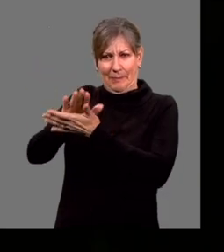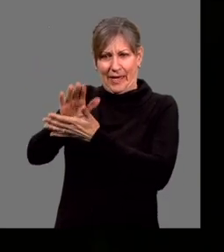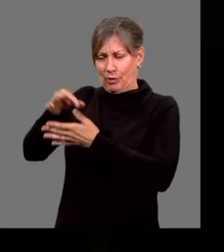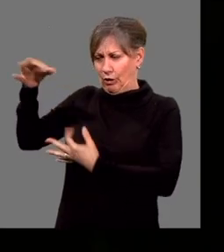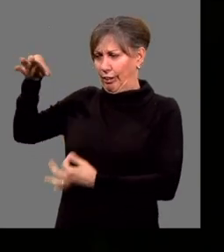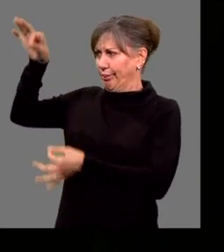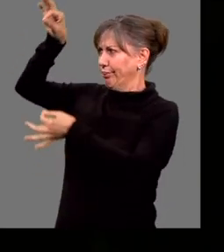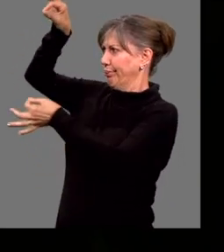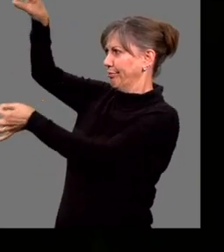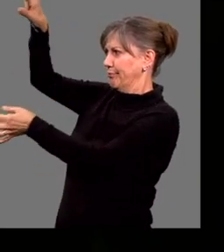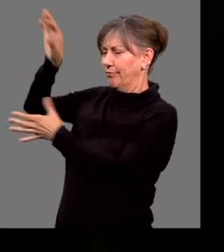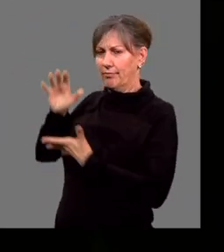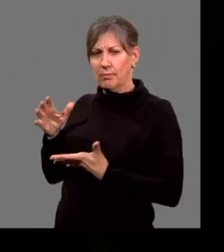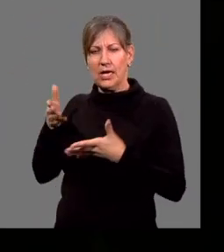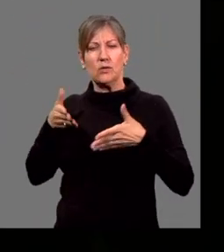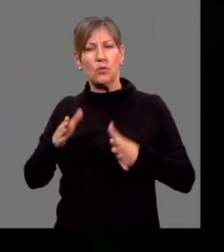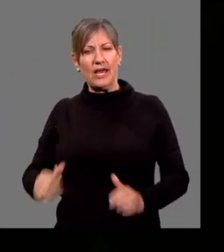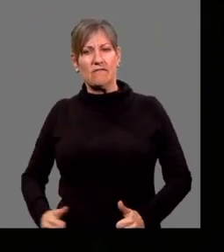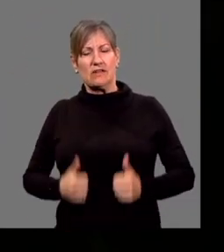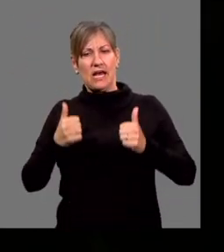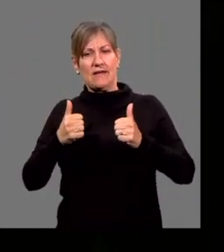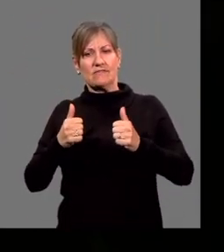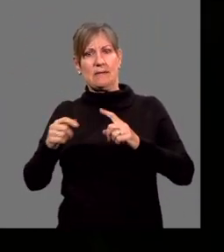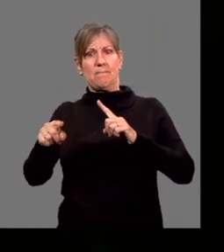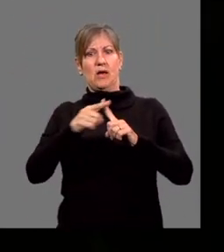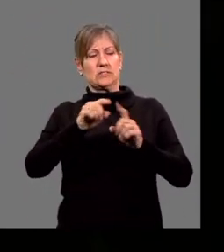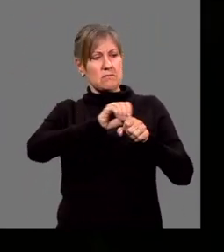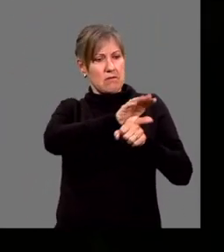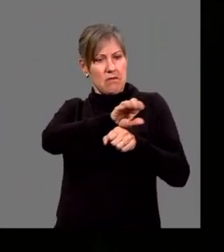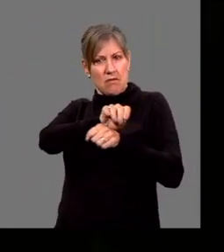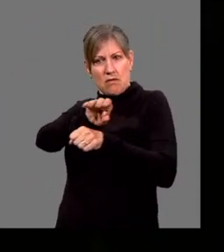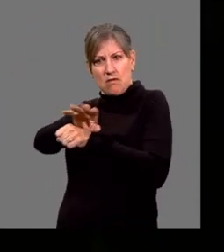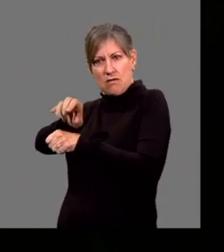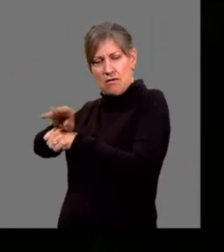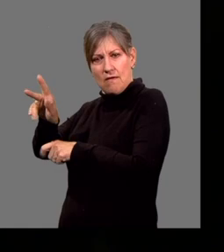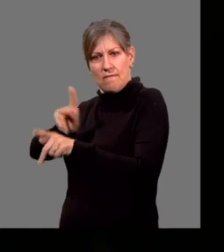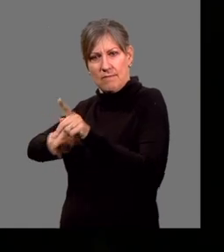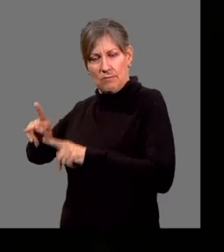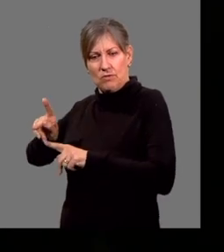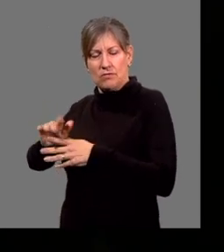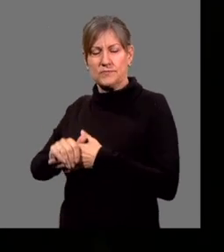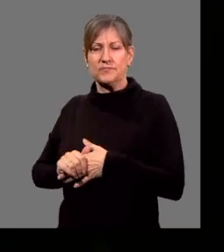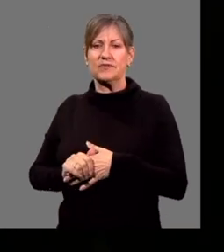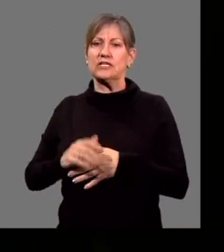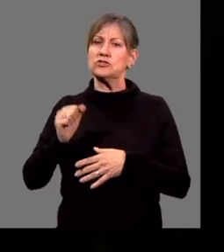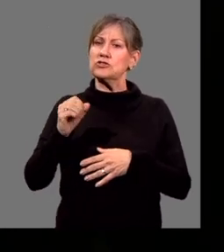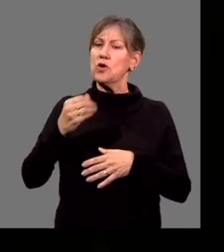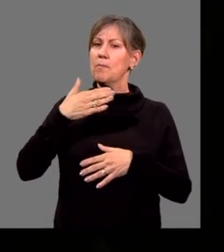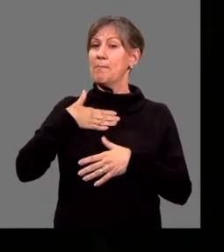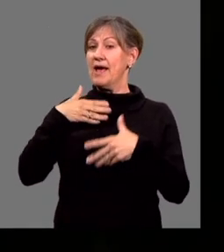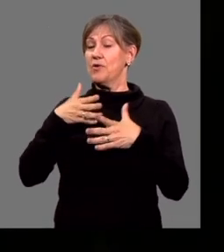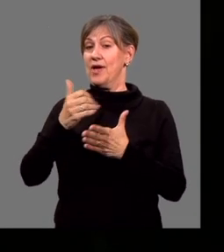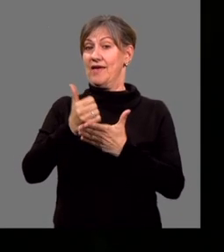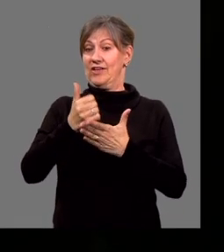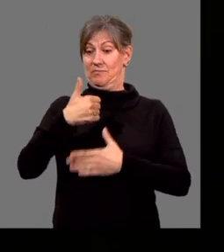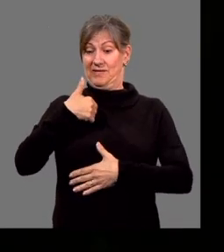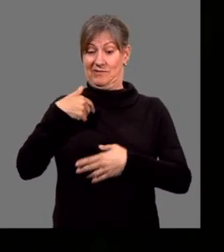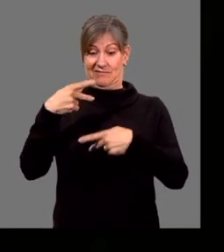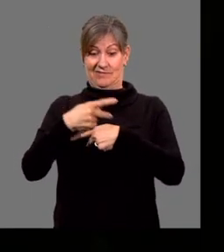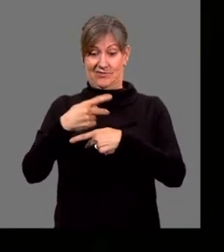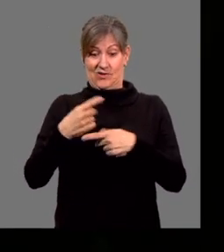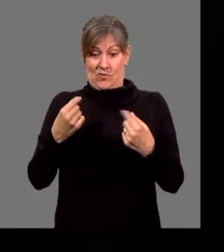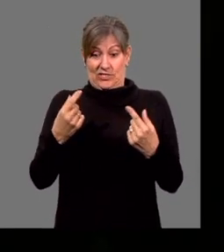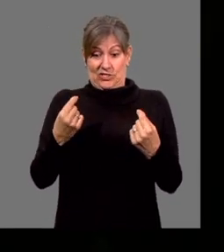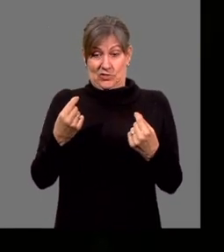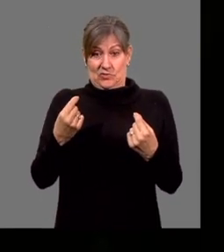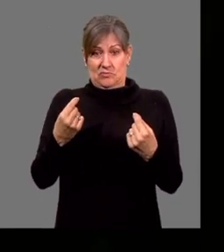of life by which you impact and positively influence others around you. So I have come to form my own way of helping me figure